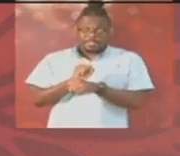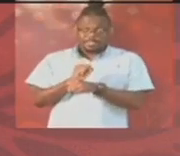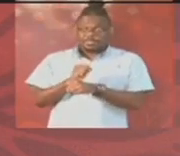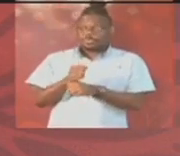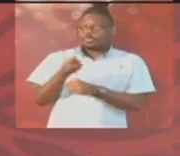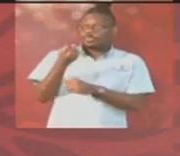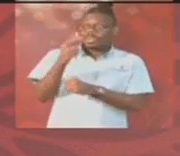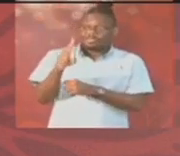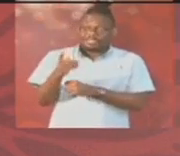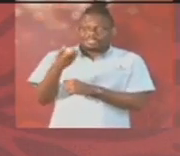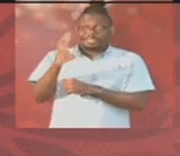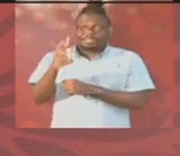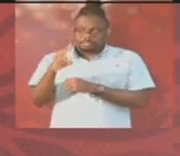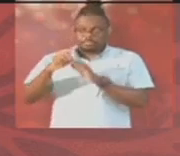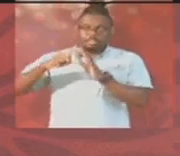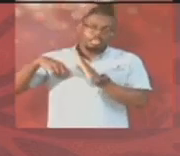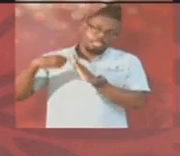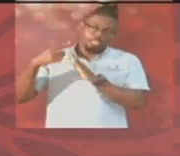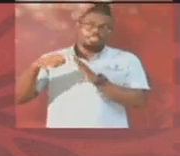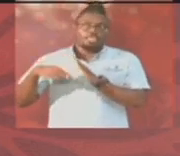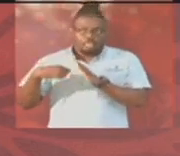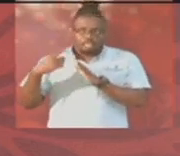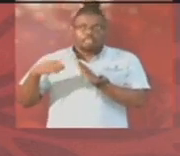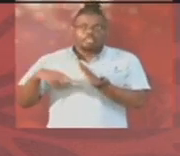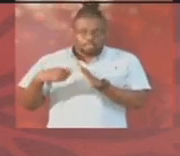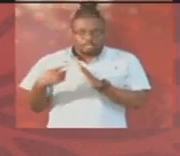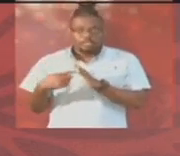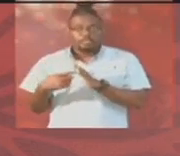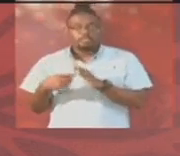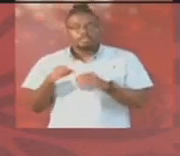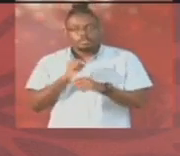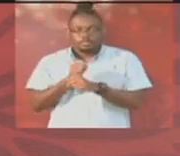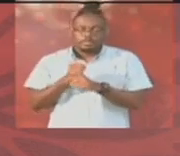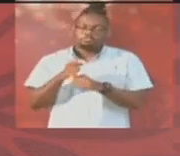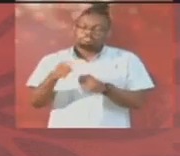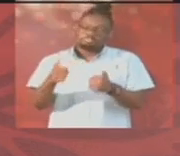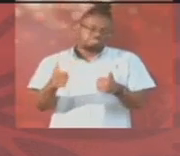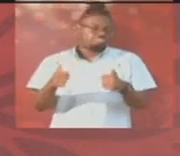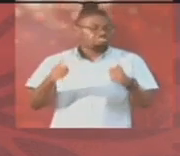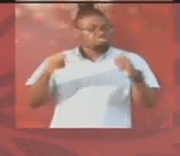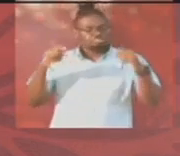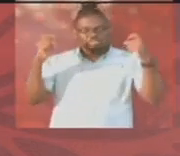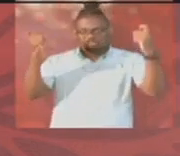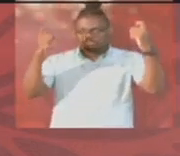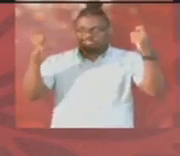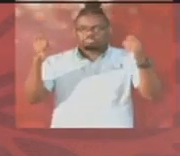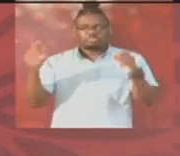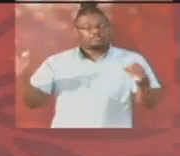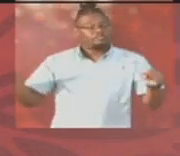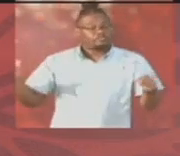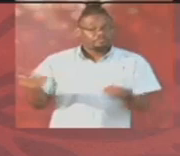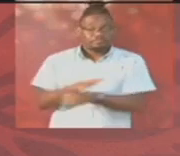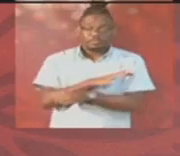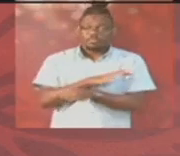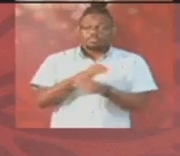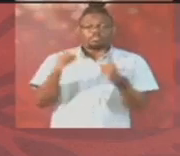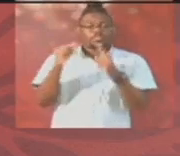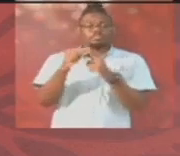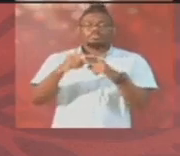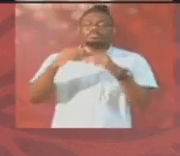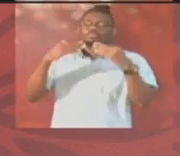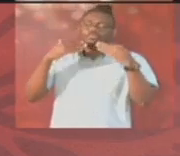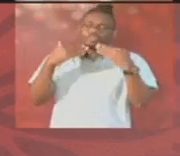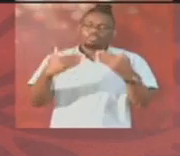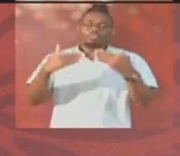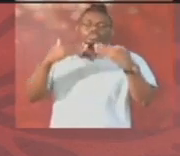to ensure this exercise was a success. There aren't enough words I can say to express my gratitude for them. And